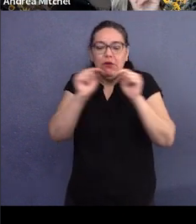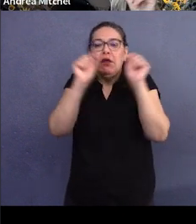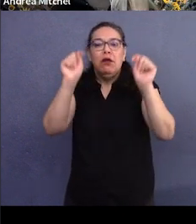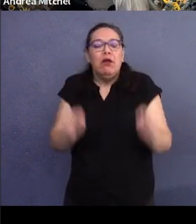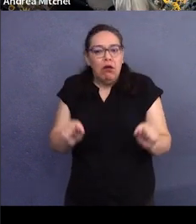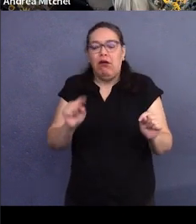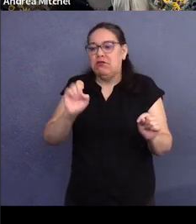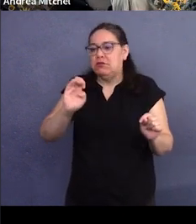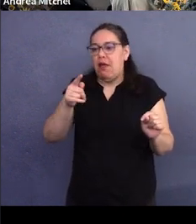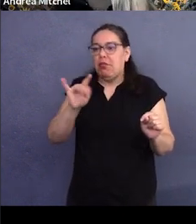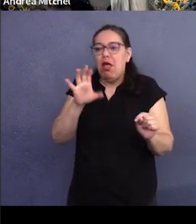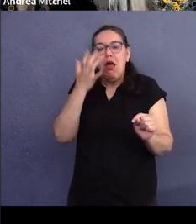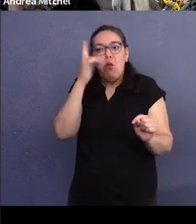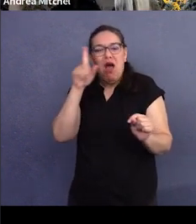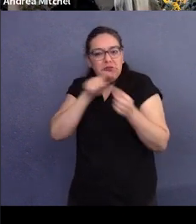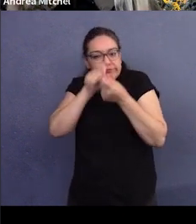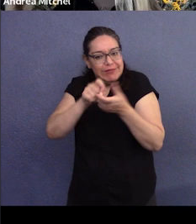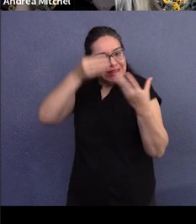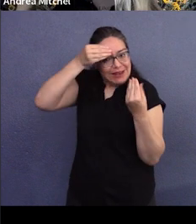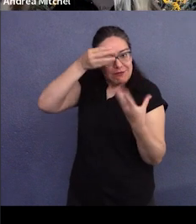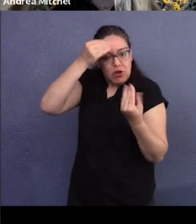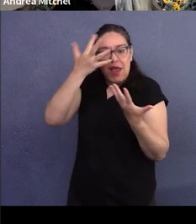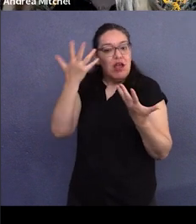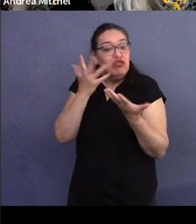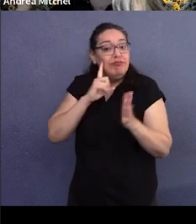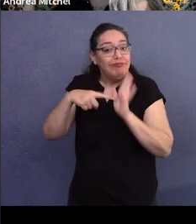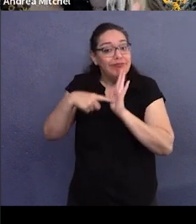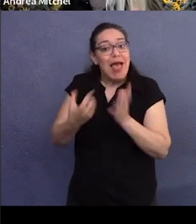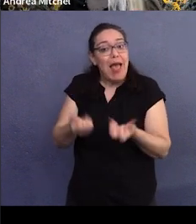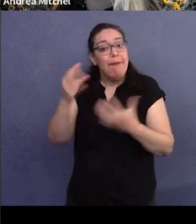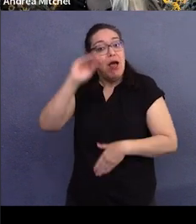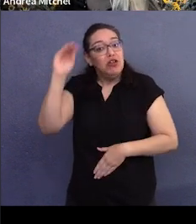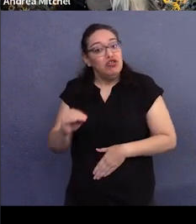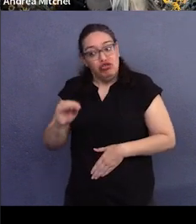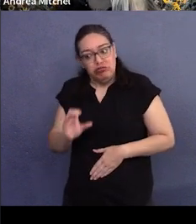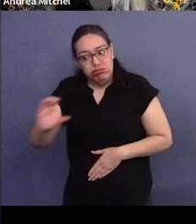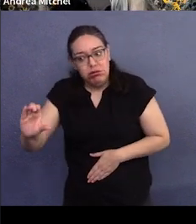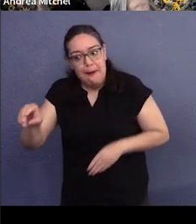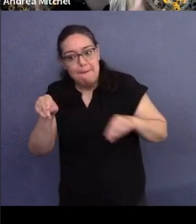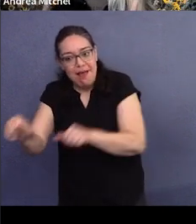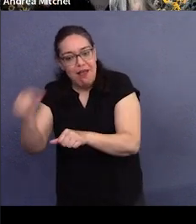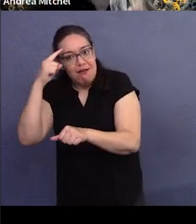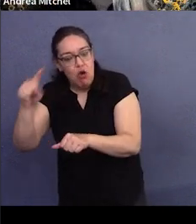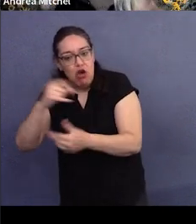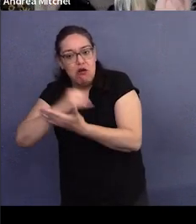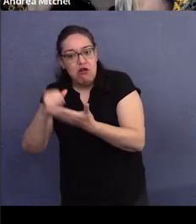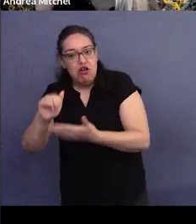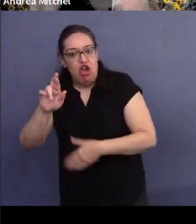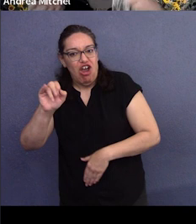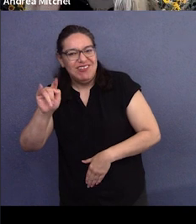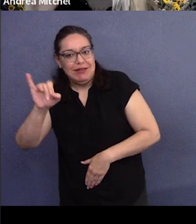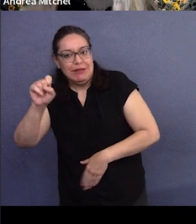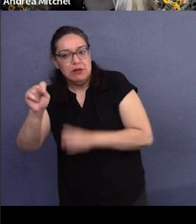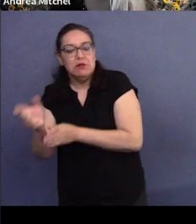there's some specific information there as far as the percentage for the artists and percentage for admin. And so I created a spreadsheet for you, which